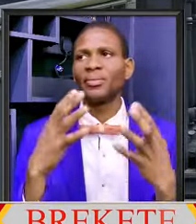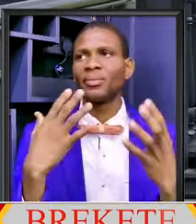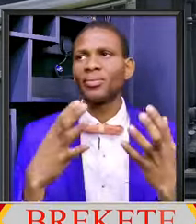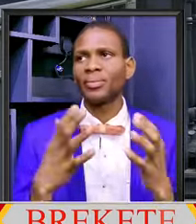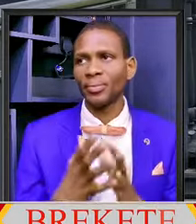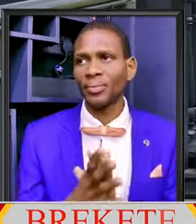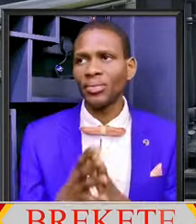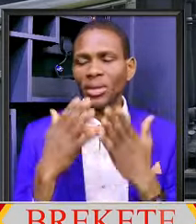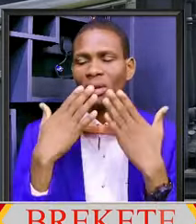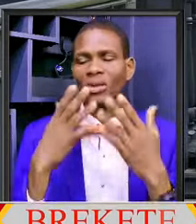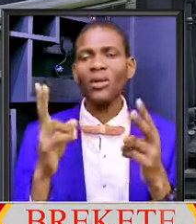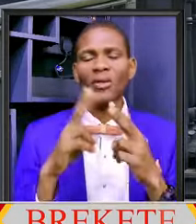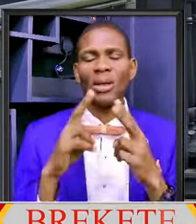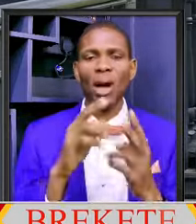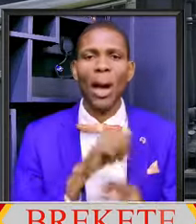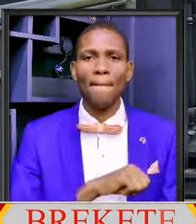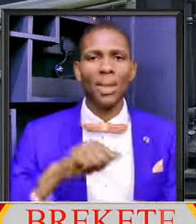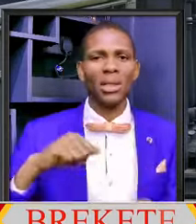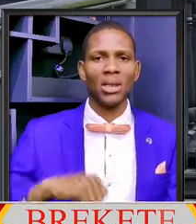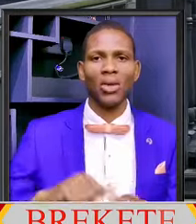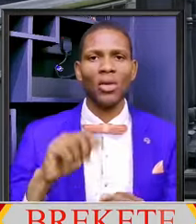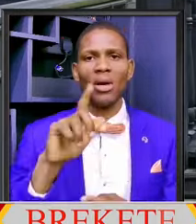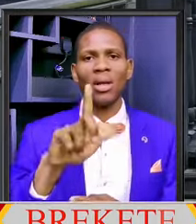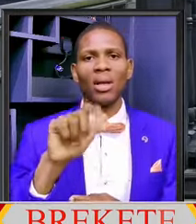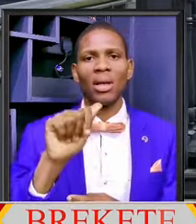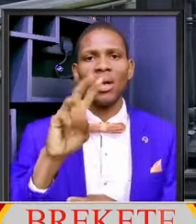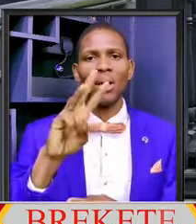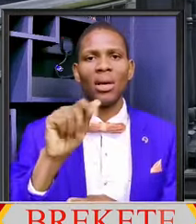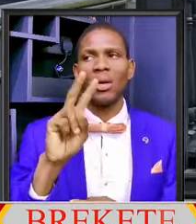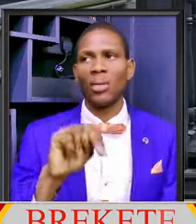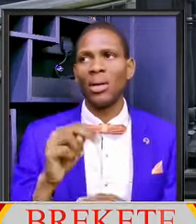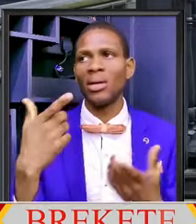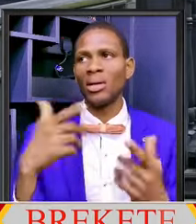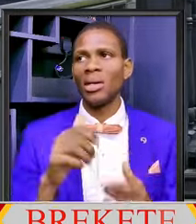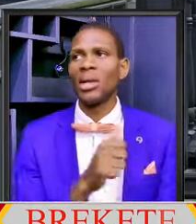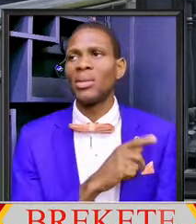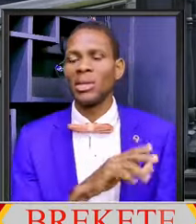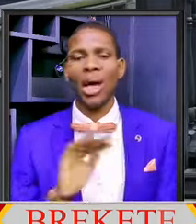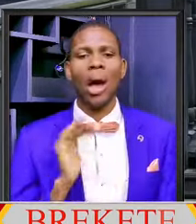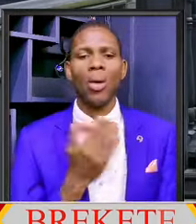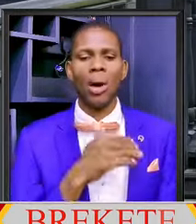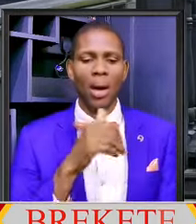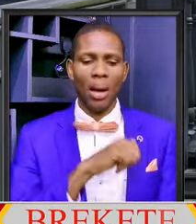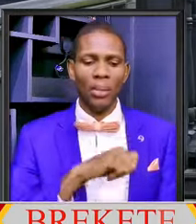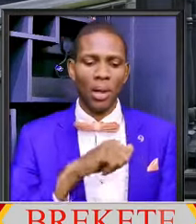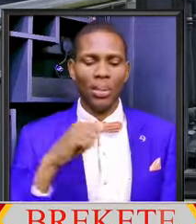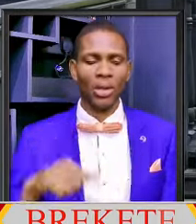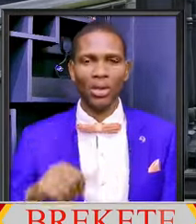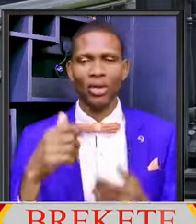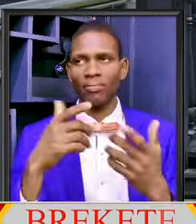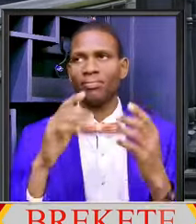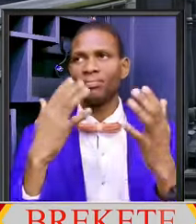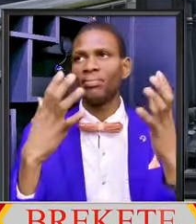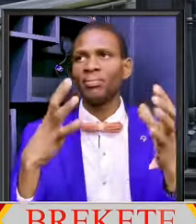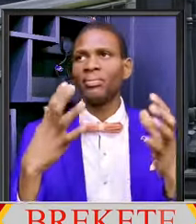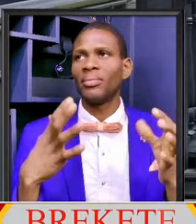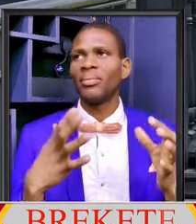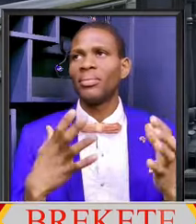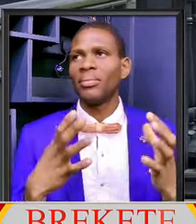So, thank you very much, Ambassador Lawal. Thank you, sir. No problem, sir. Thank Look, you, we appreciate our ambassador in Lagos.